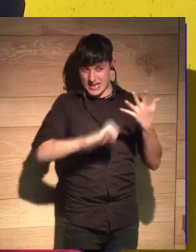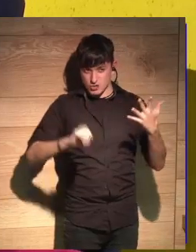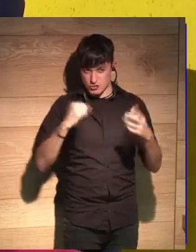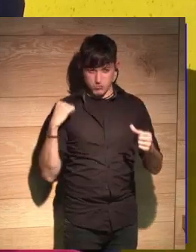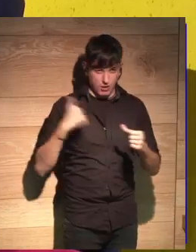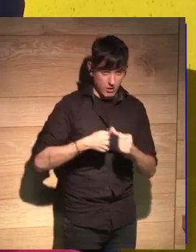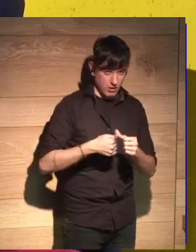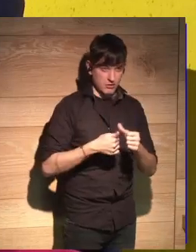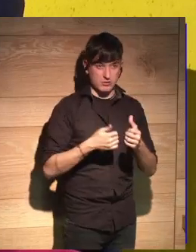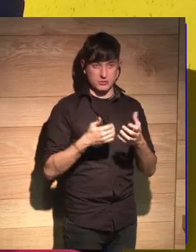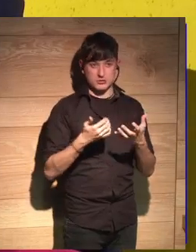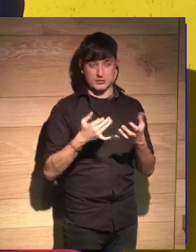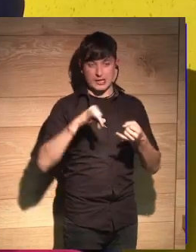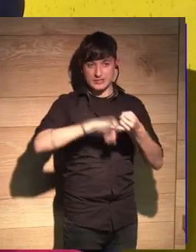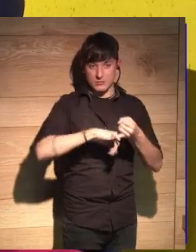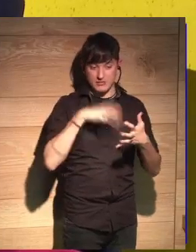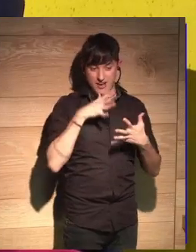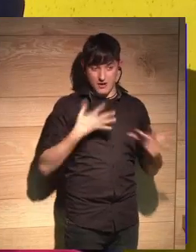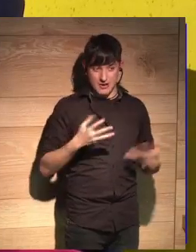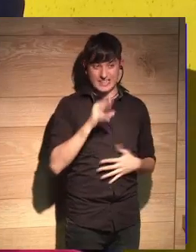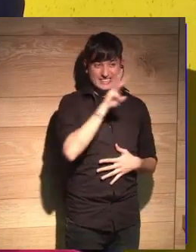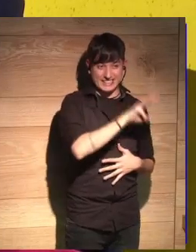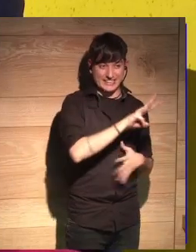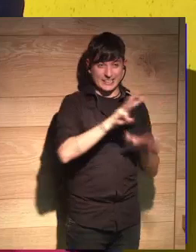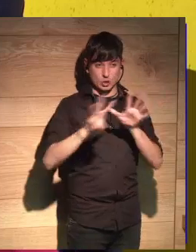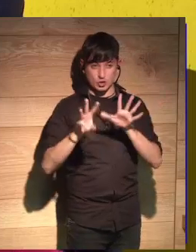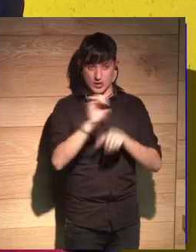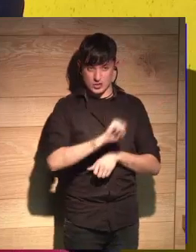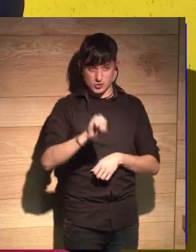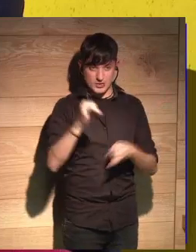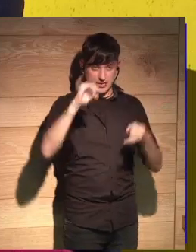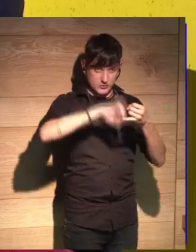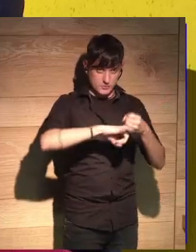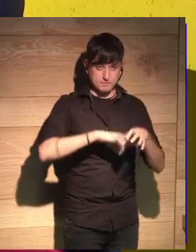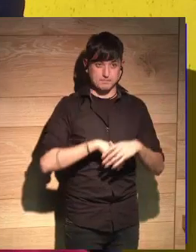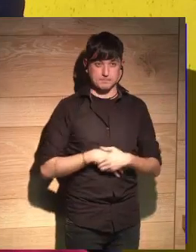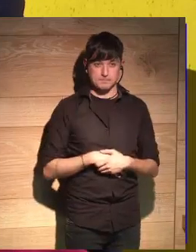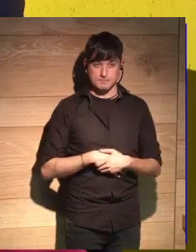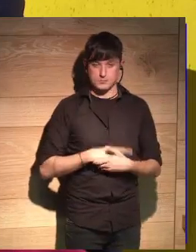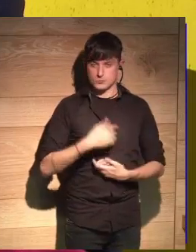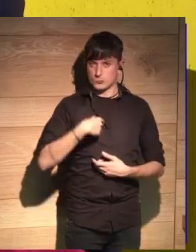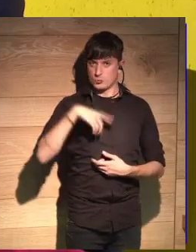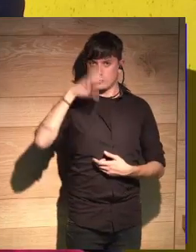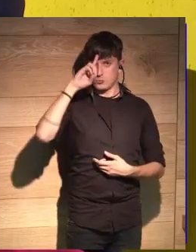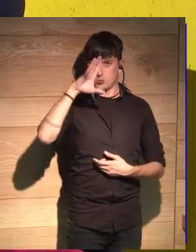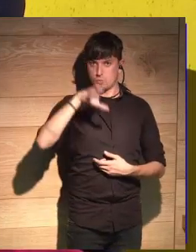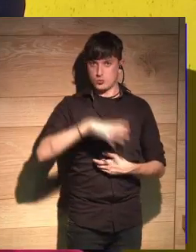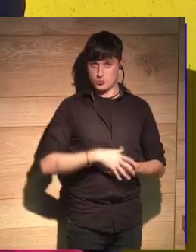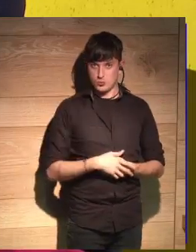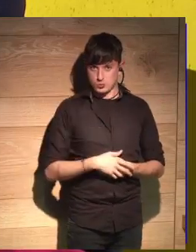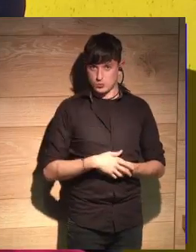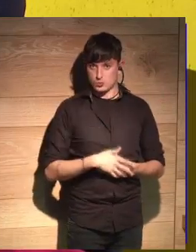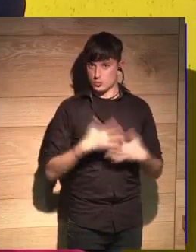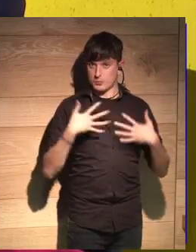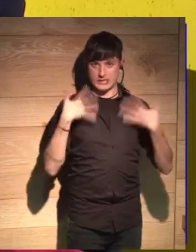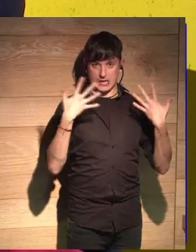for 38 years, and to my surprise, I would not have